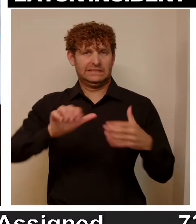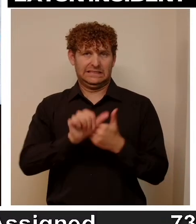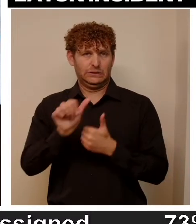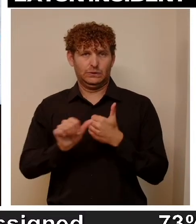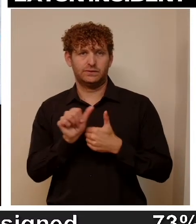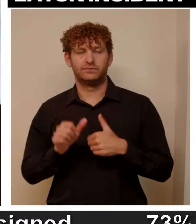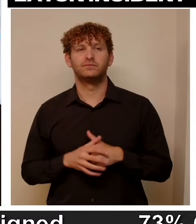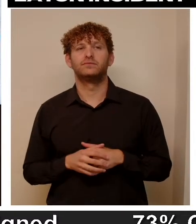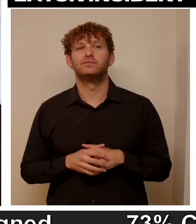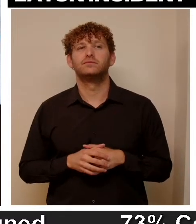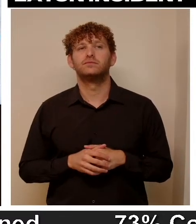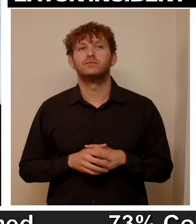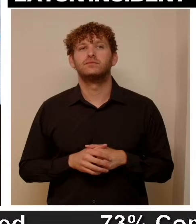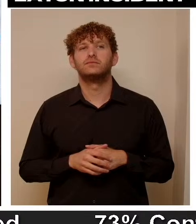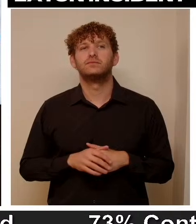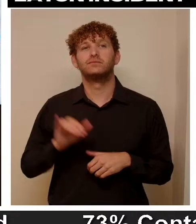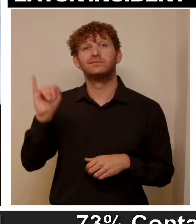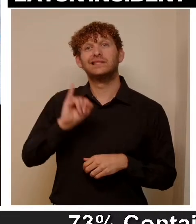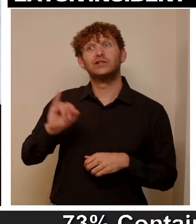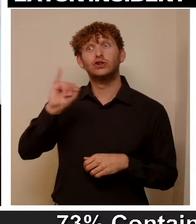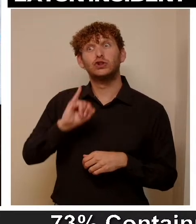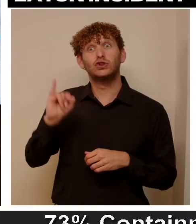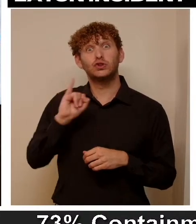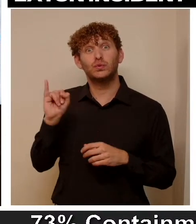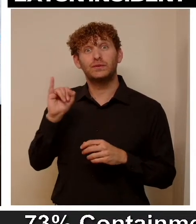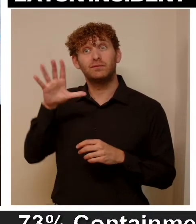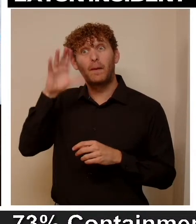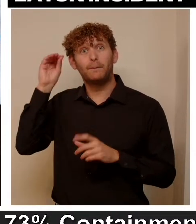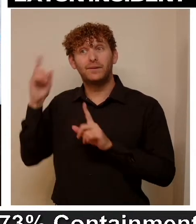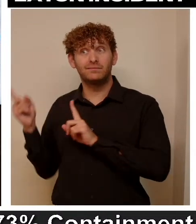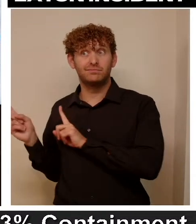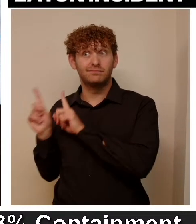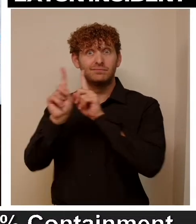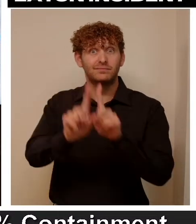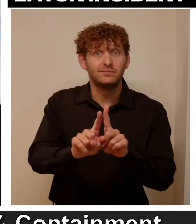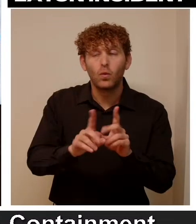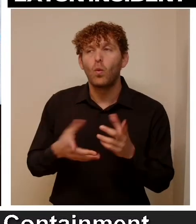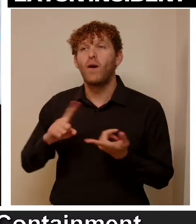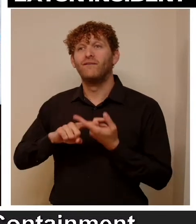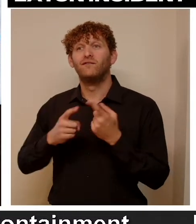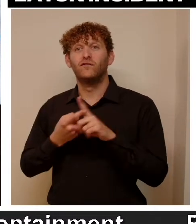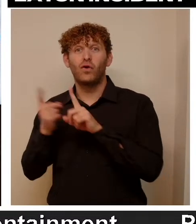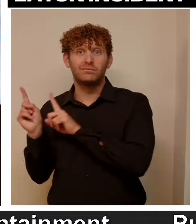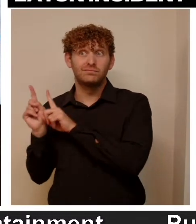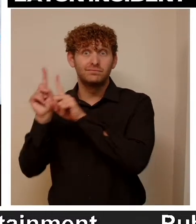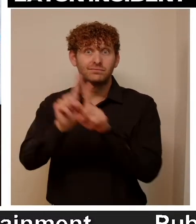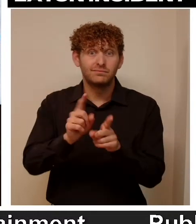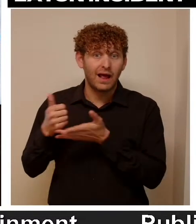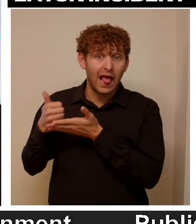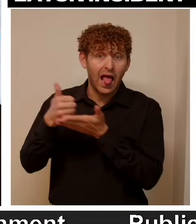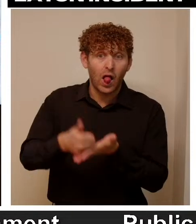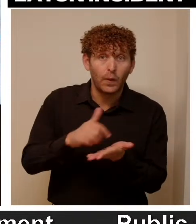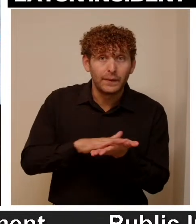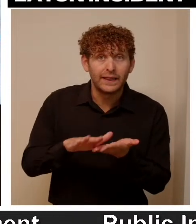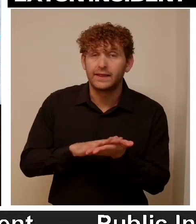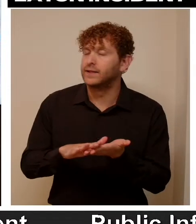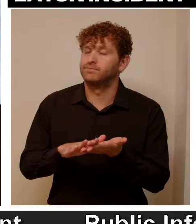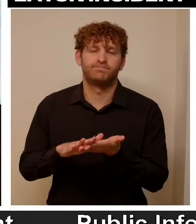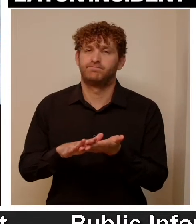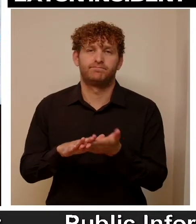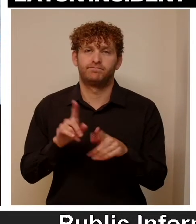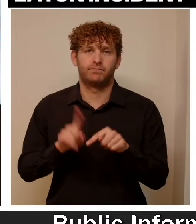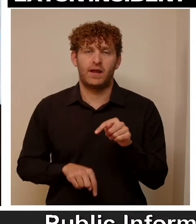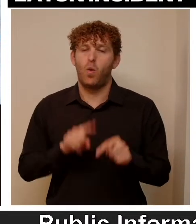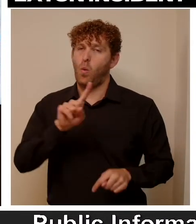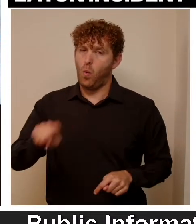no insurance assessors, no people to come and help you clean up, things like that. Just the residents